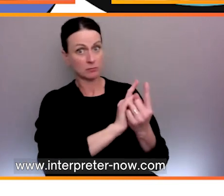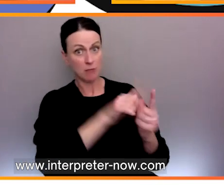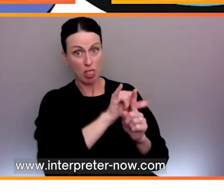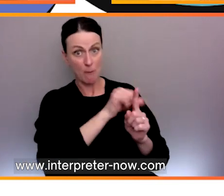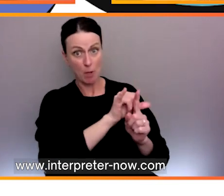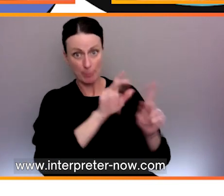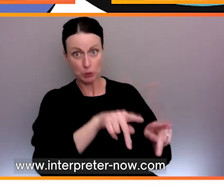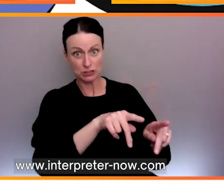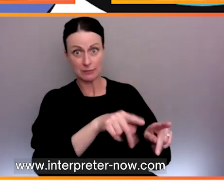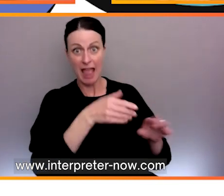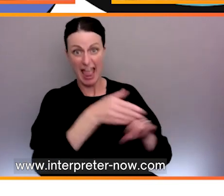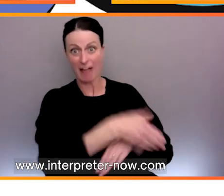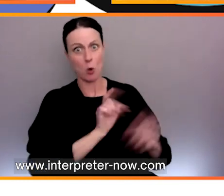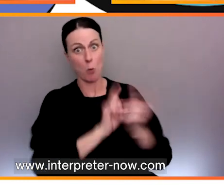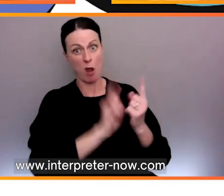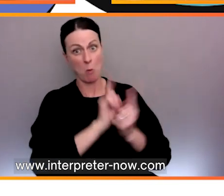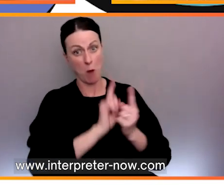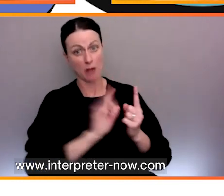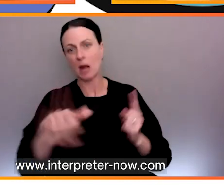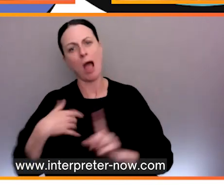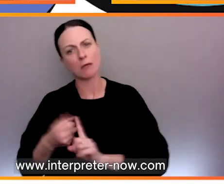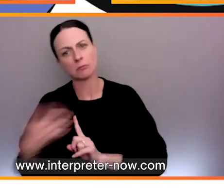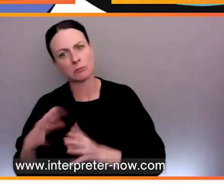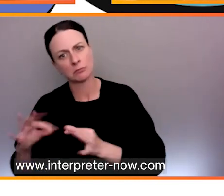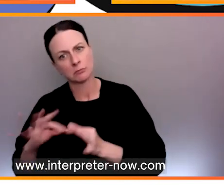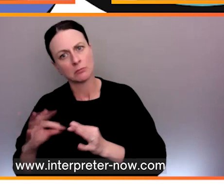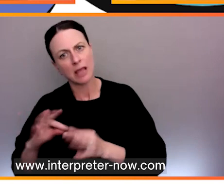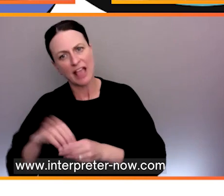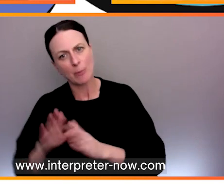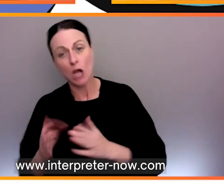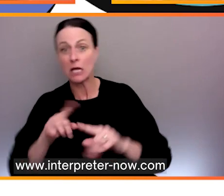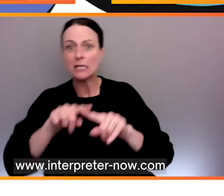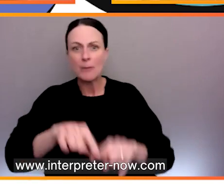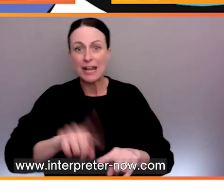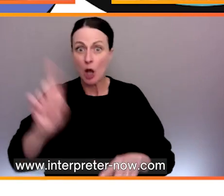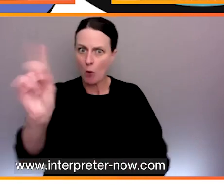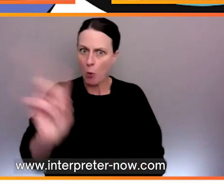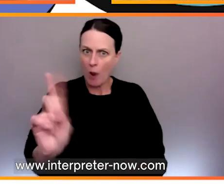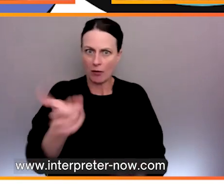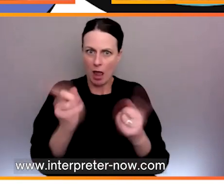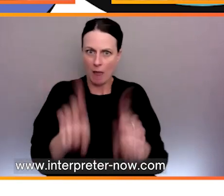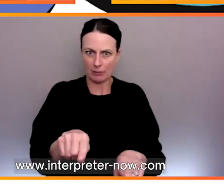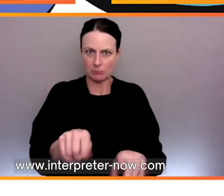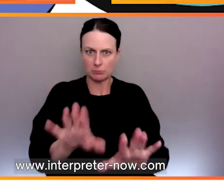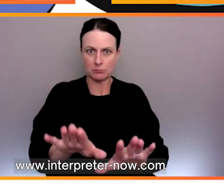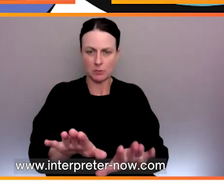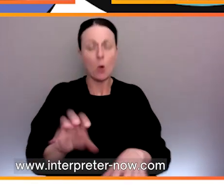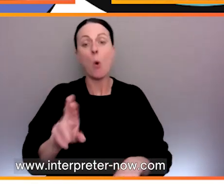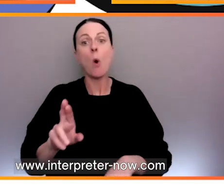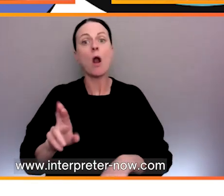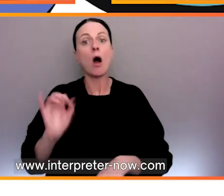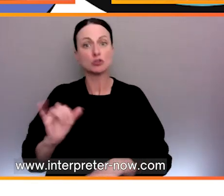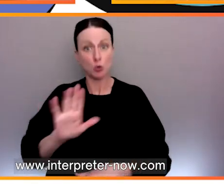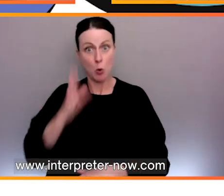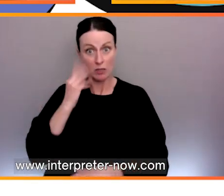in the book, that depending upon where you are in your journey and your experience, meeting